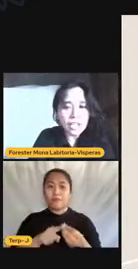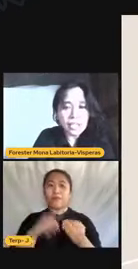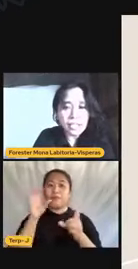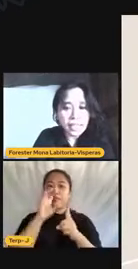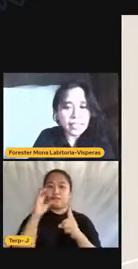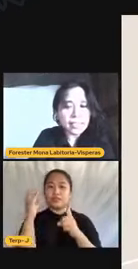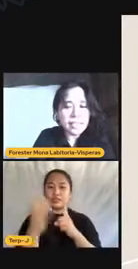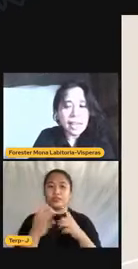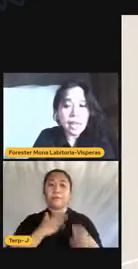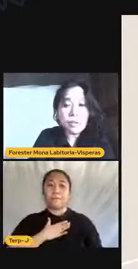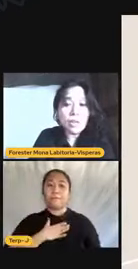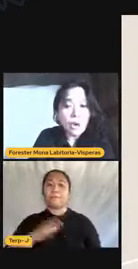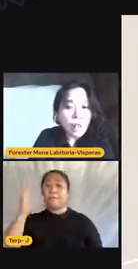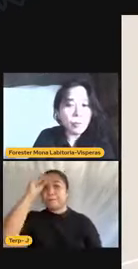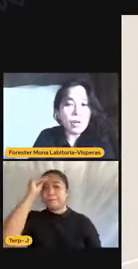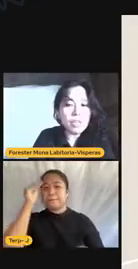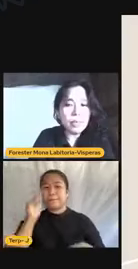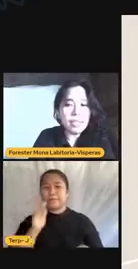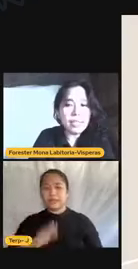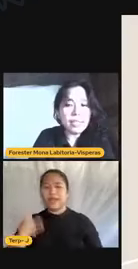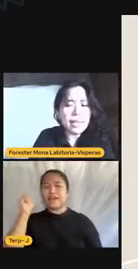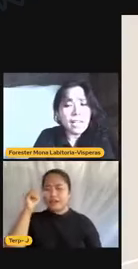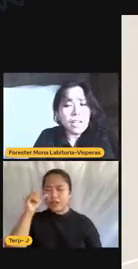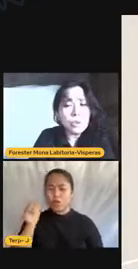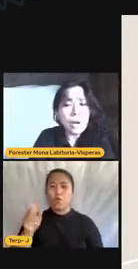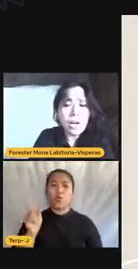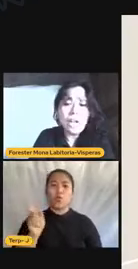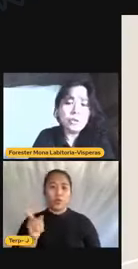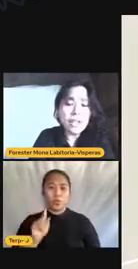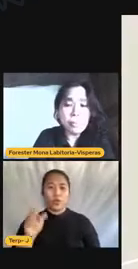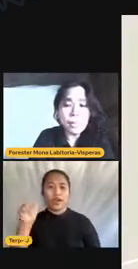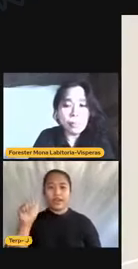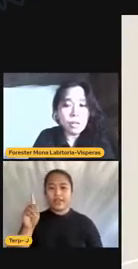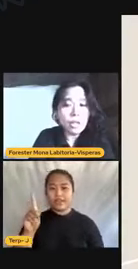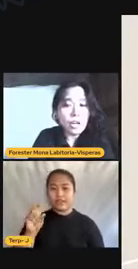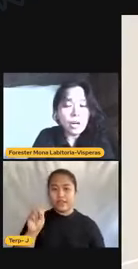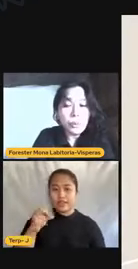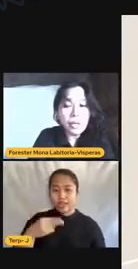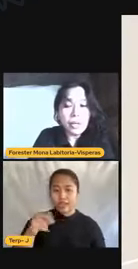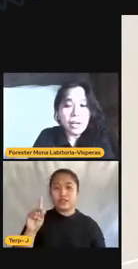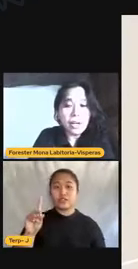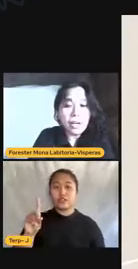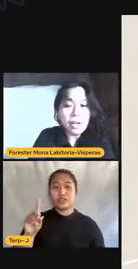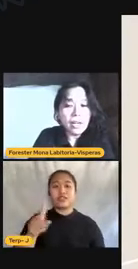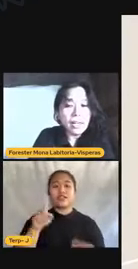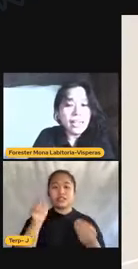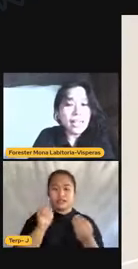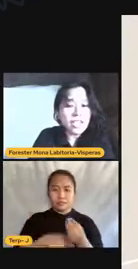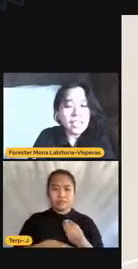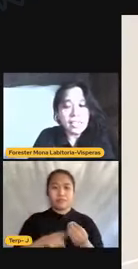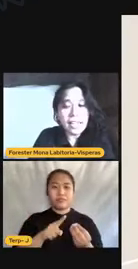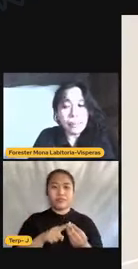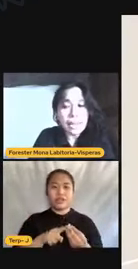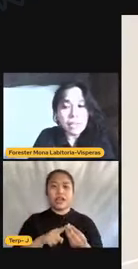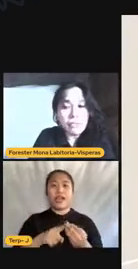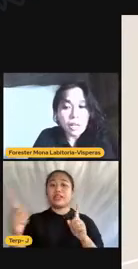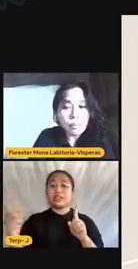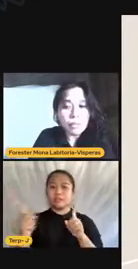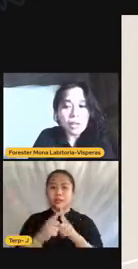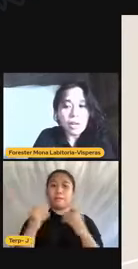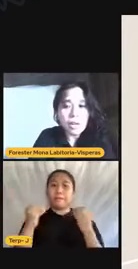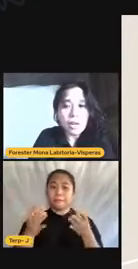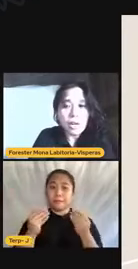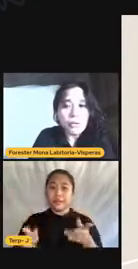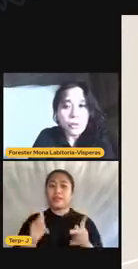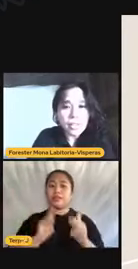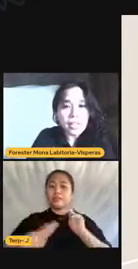what ADHD is. And I looked at all the possibilities. And I got to know a lot of great people with ADHD, like Michael